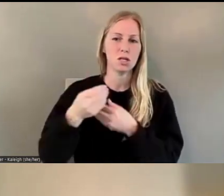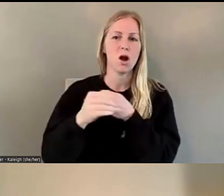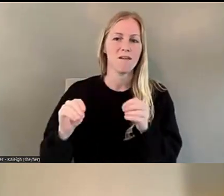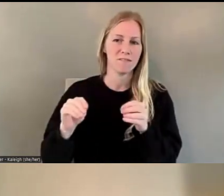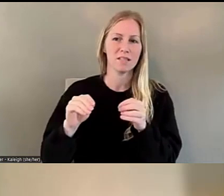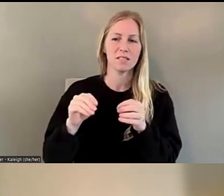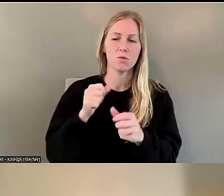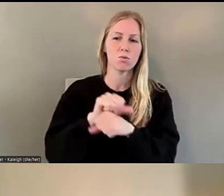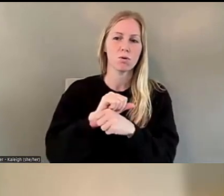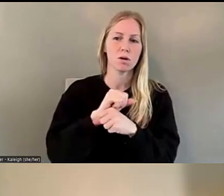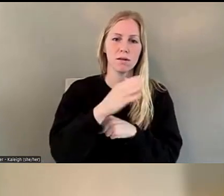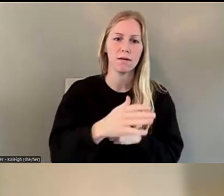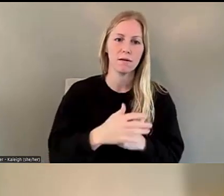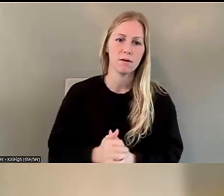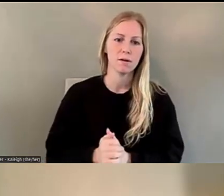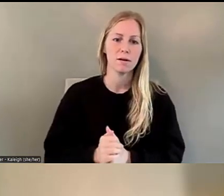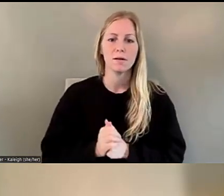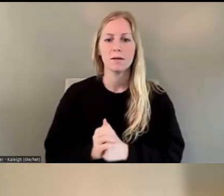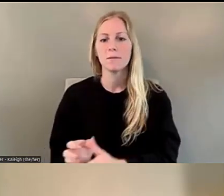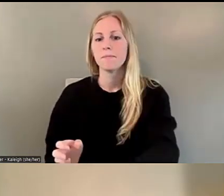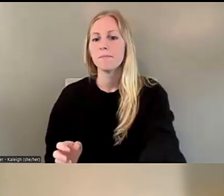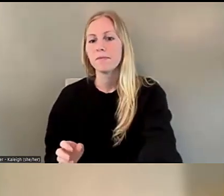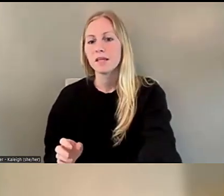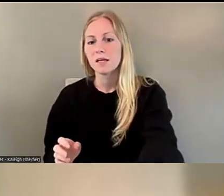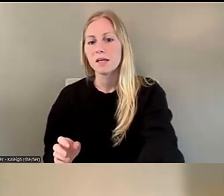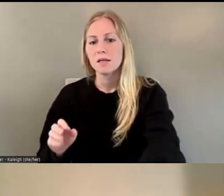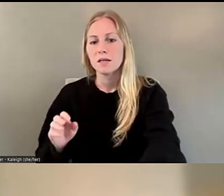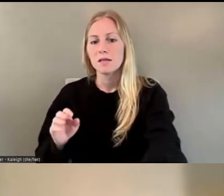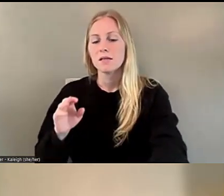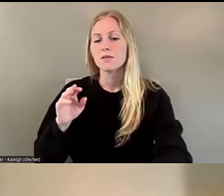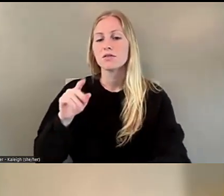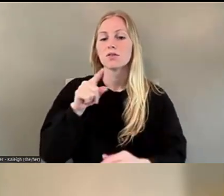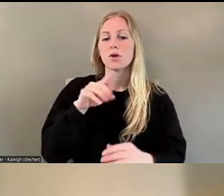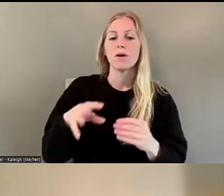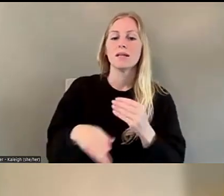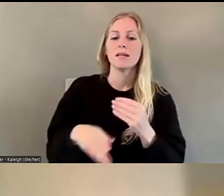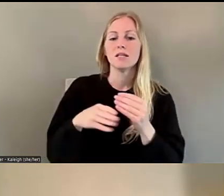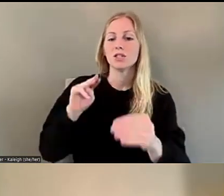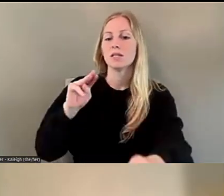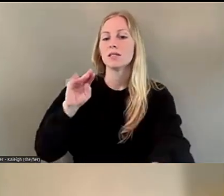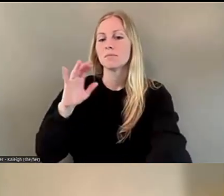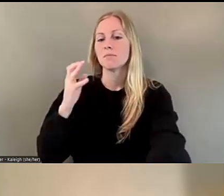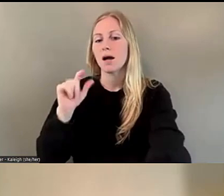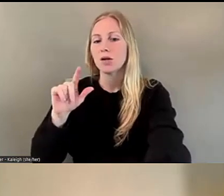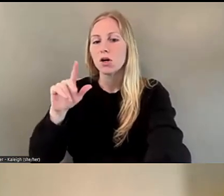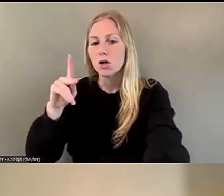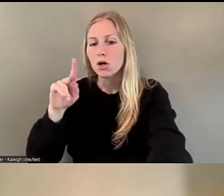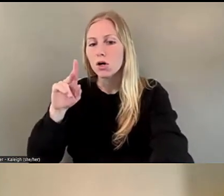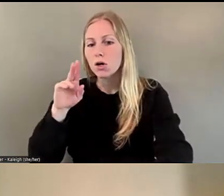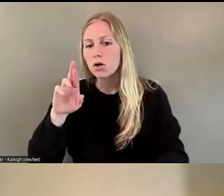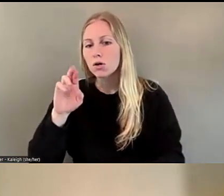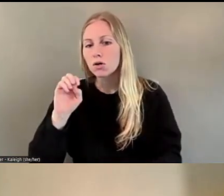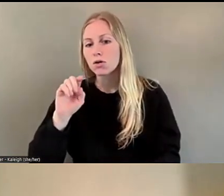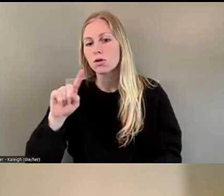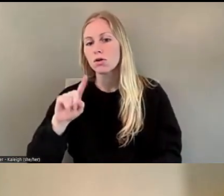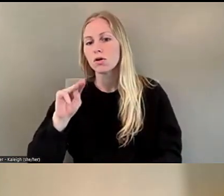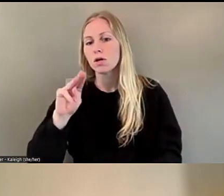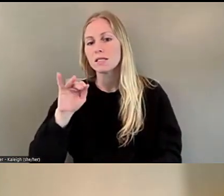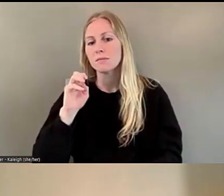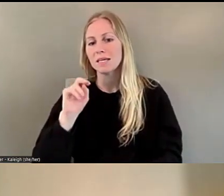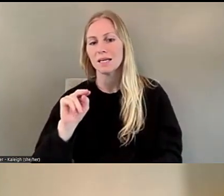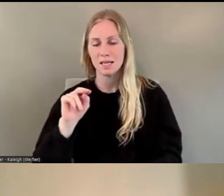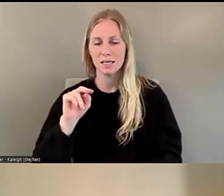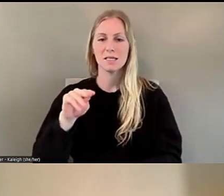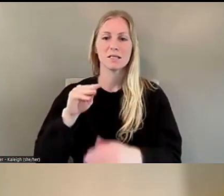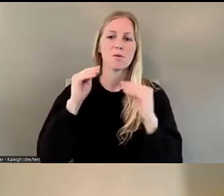agency. And our academician for this panel is Dr. Michael Kresmian. Dr. Kresmian is professor